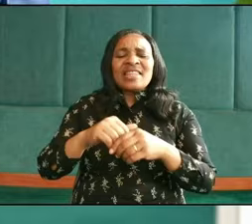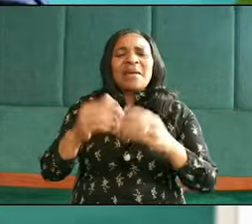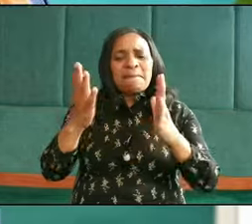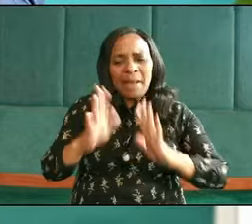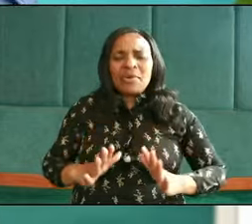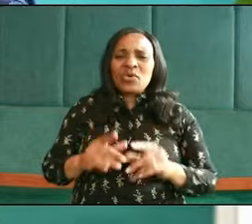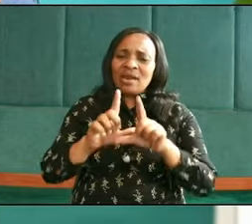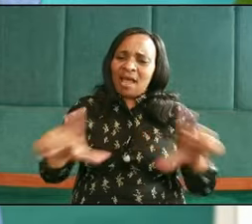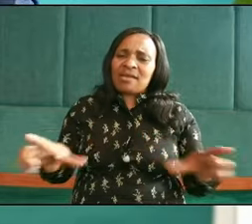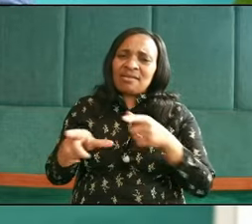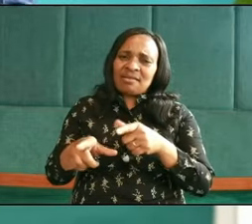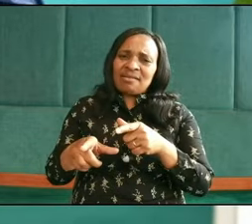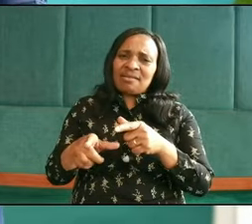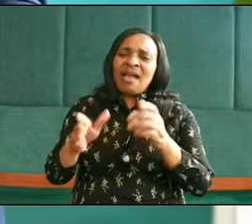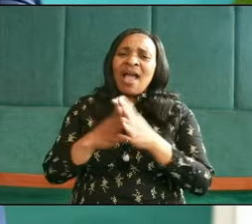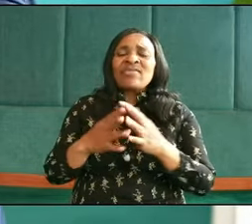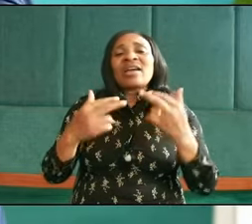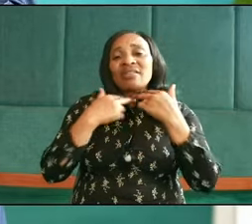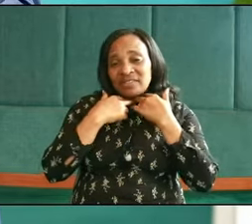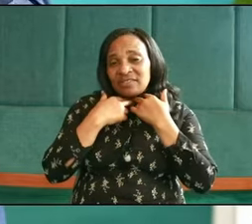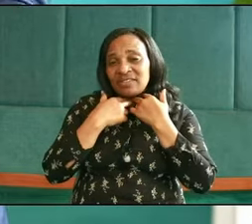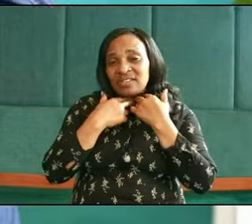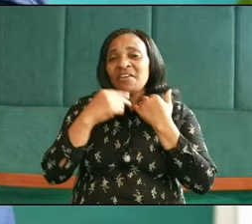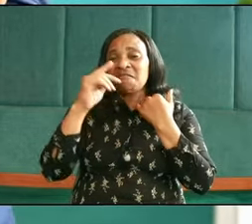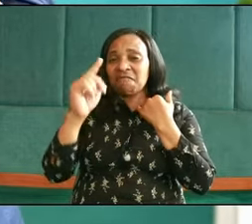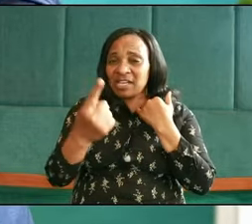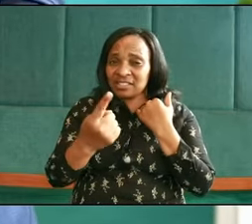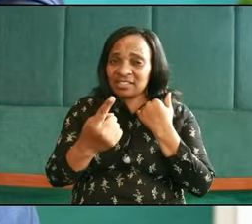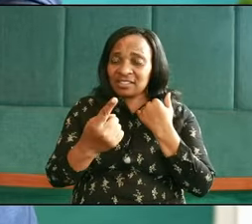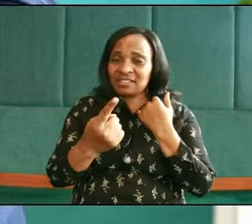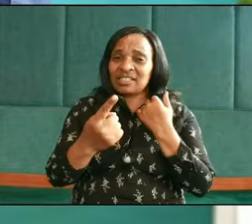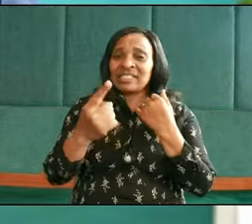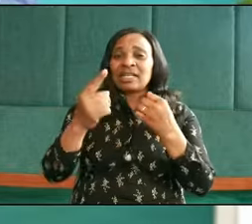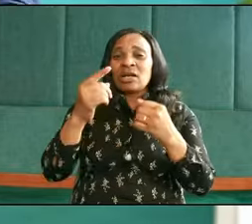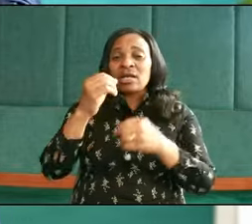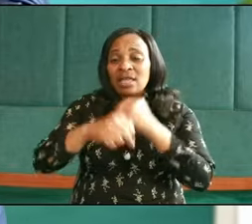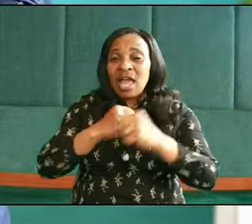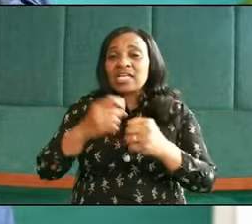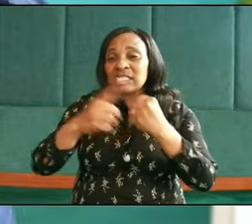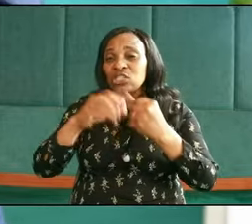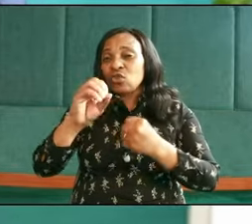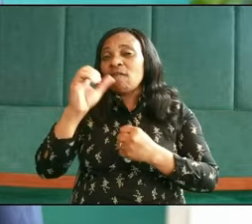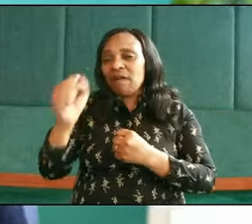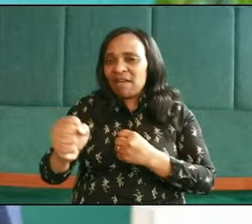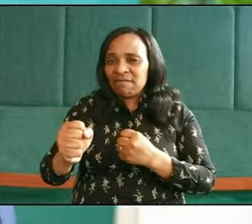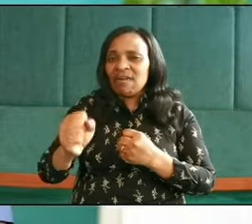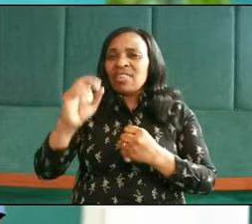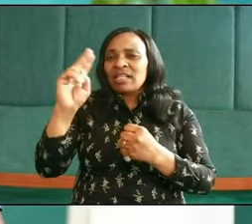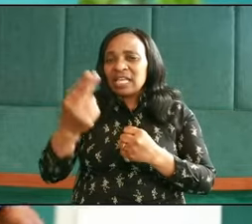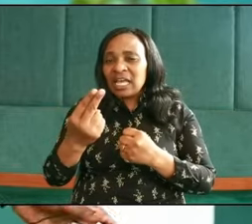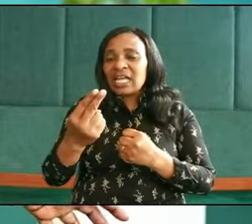that the three captivities, the first one was on 605, second one